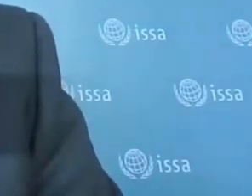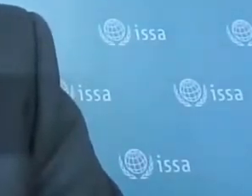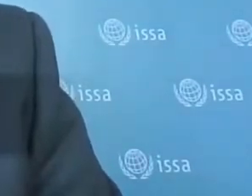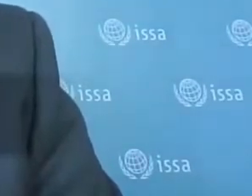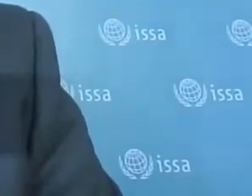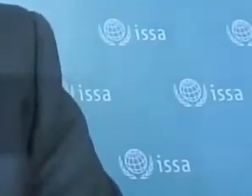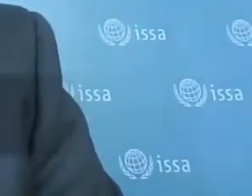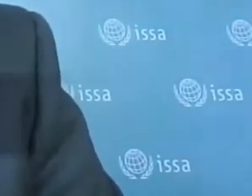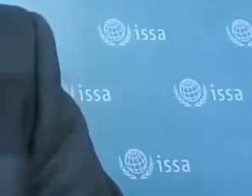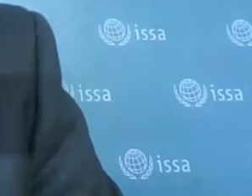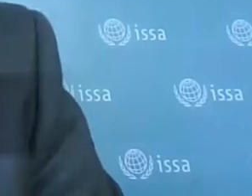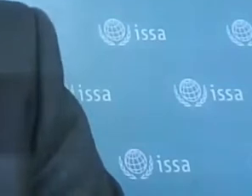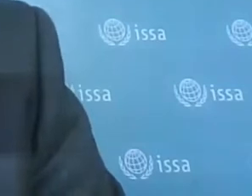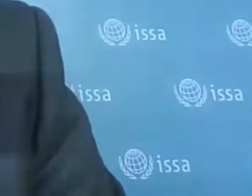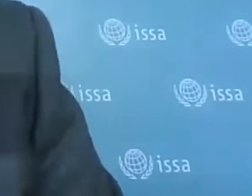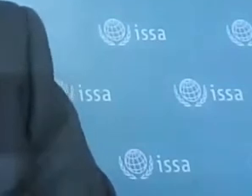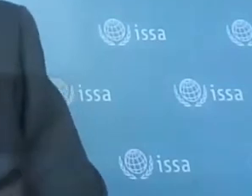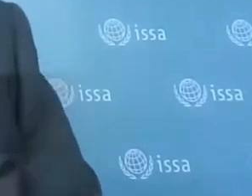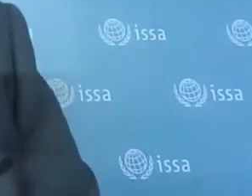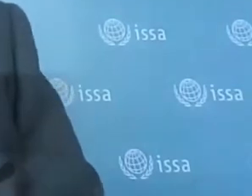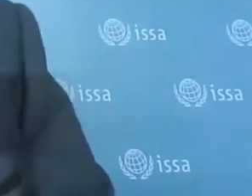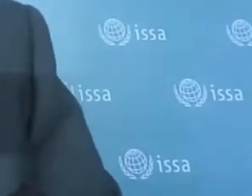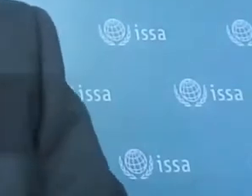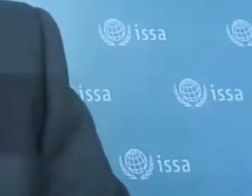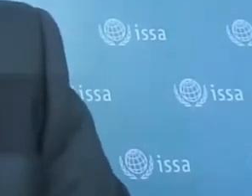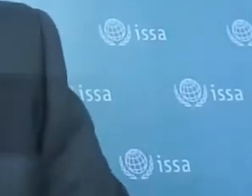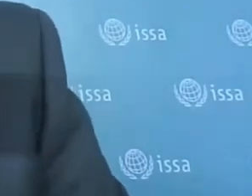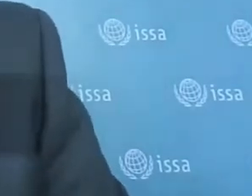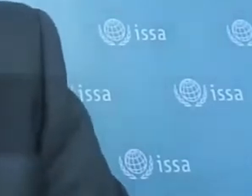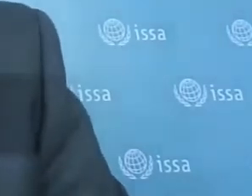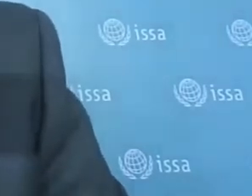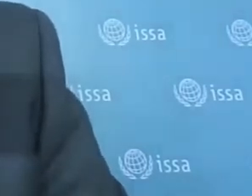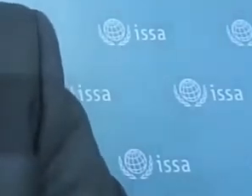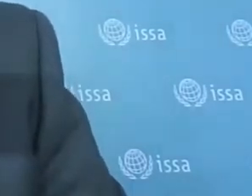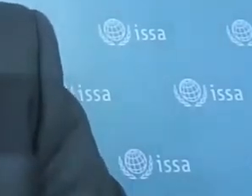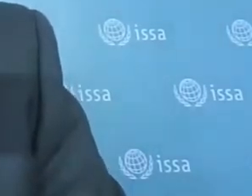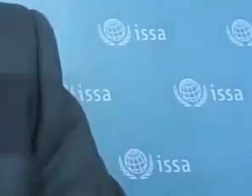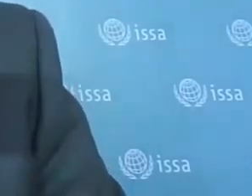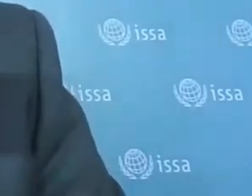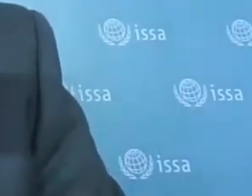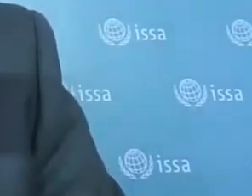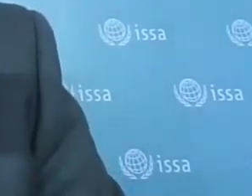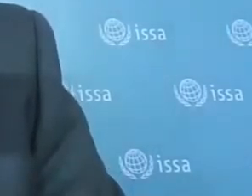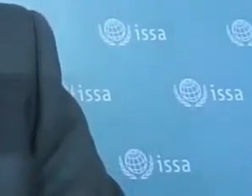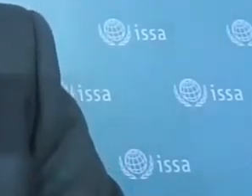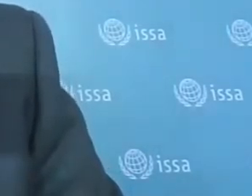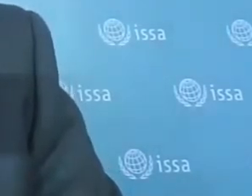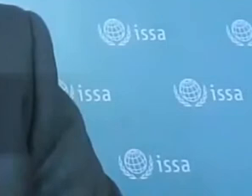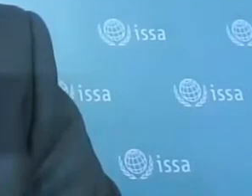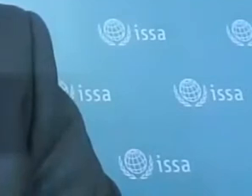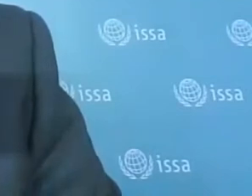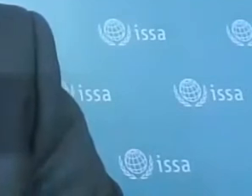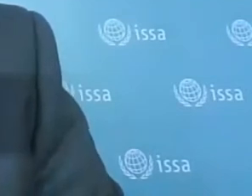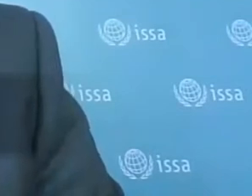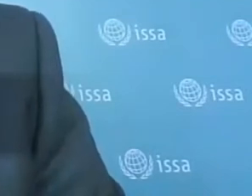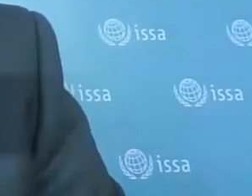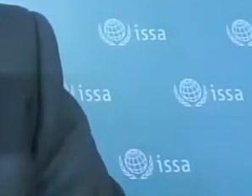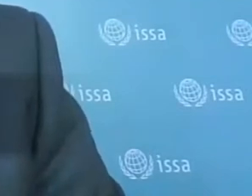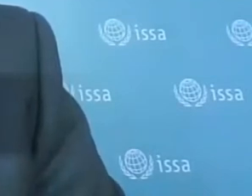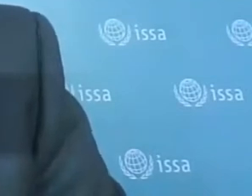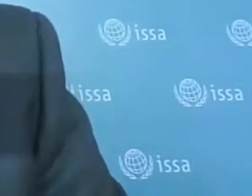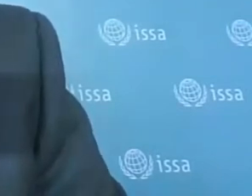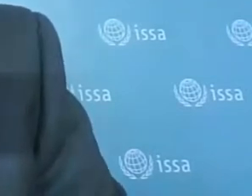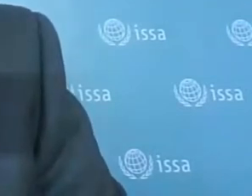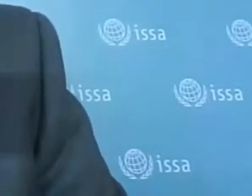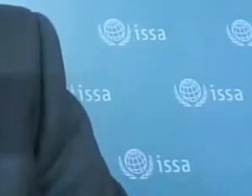This event extends the positive impact of the Child Support Grant beyond the borders